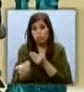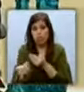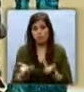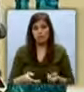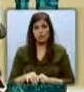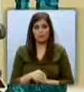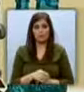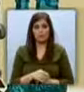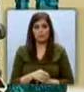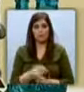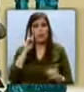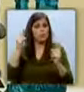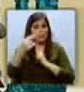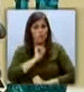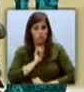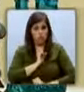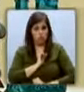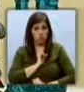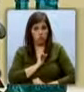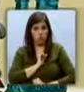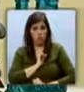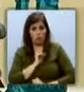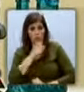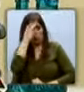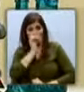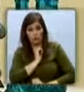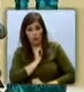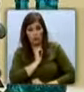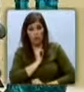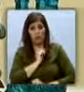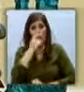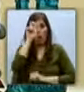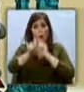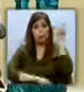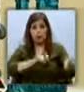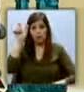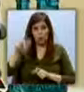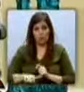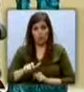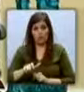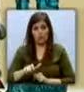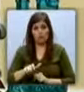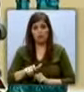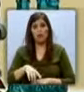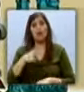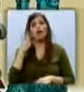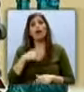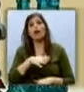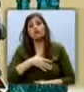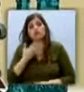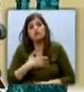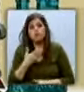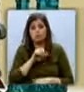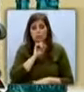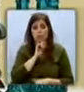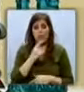Look, in my reading, human beings that tend to be complacent. Therefore, it